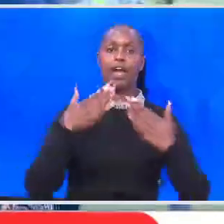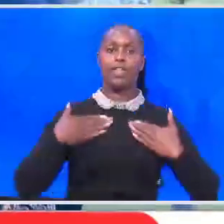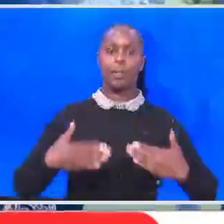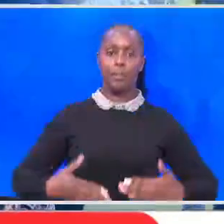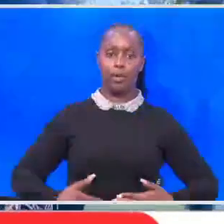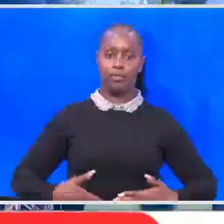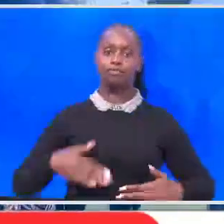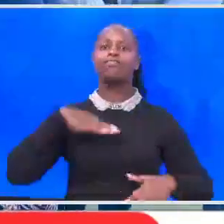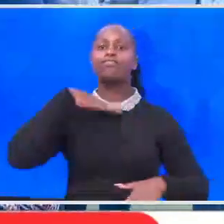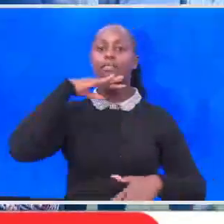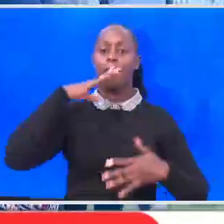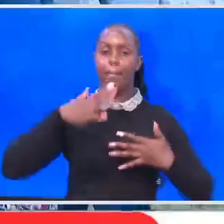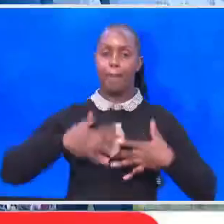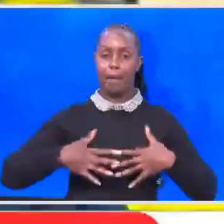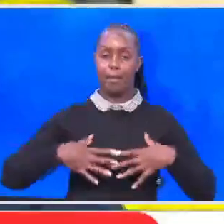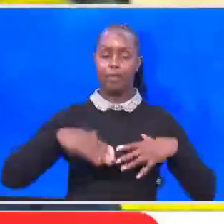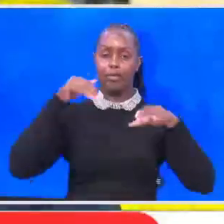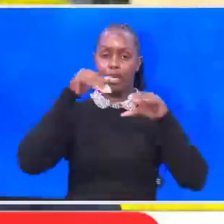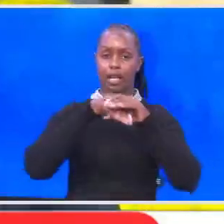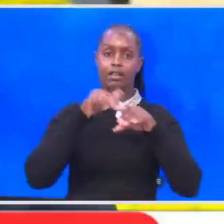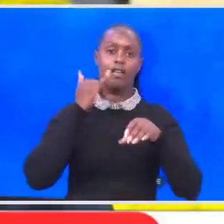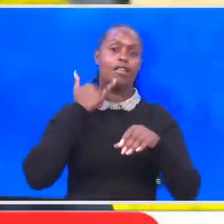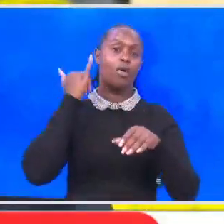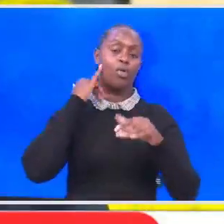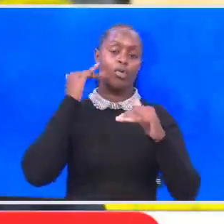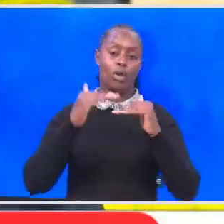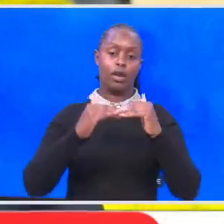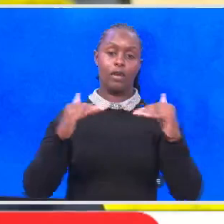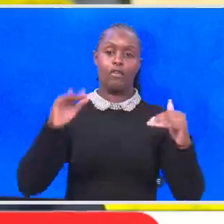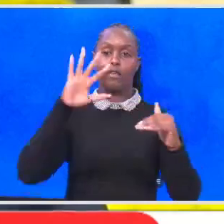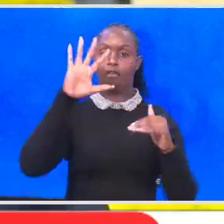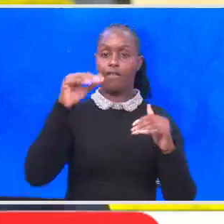to Nakuru Level 5 Hospital mortuary. We had